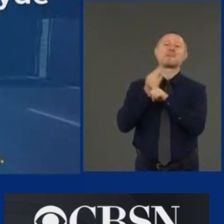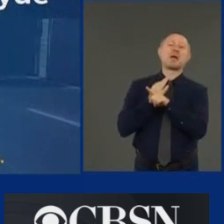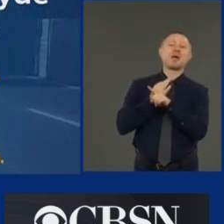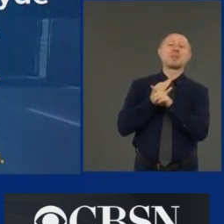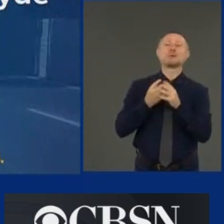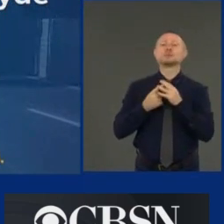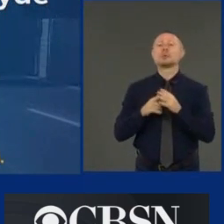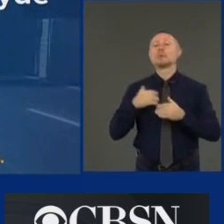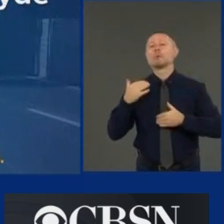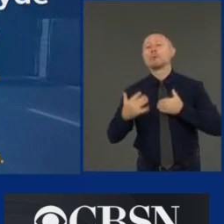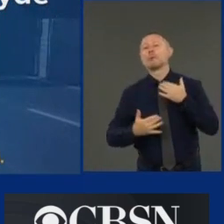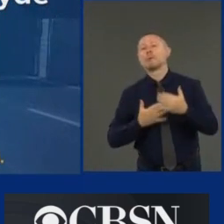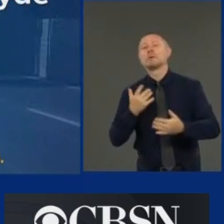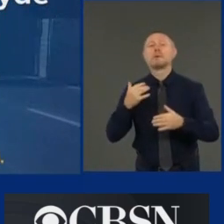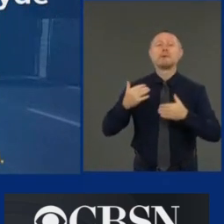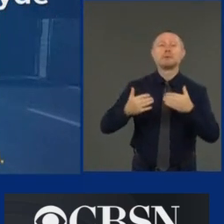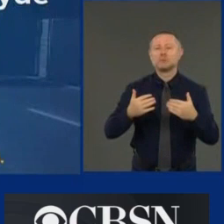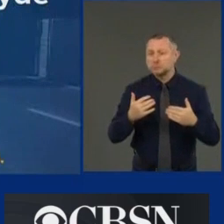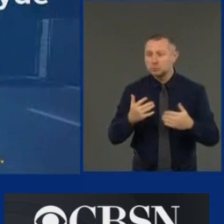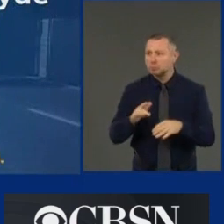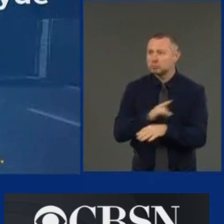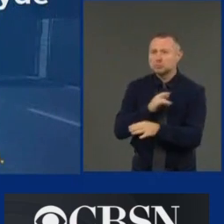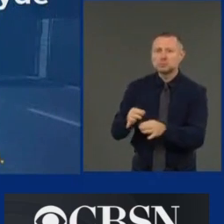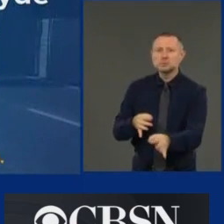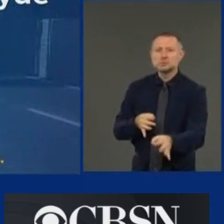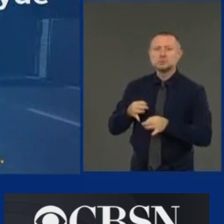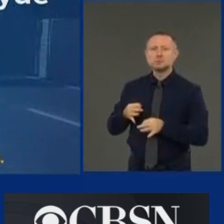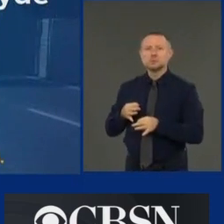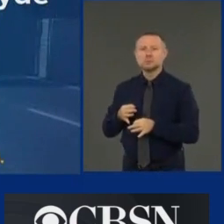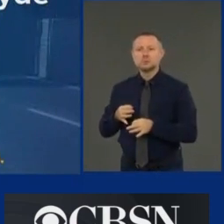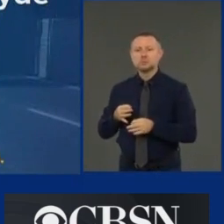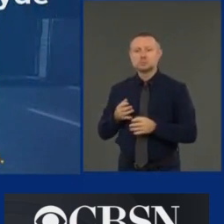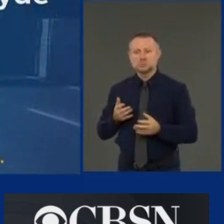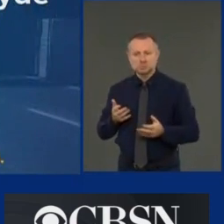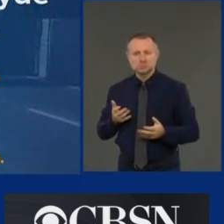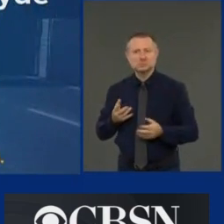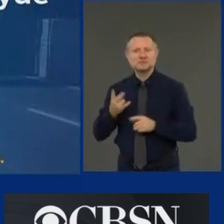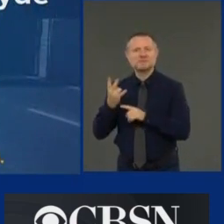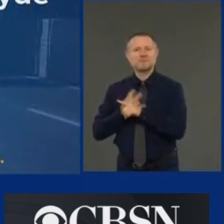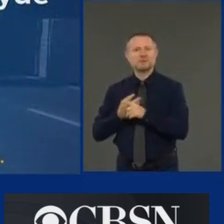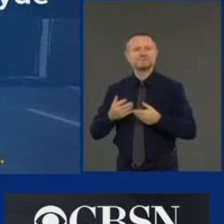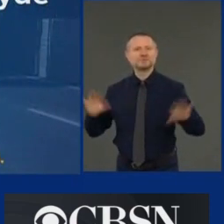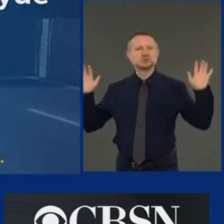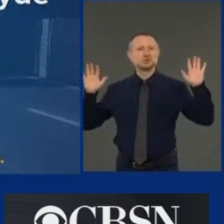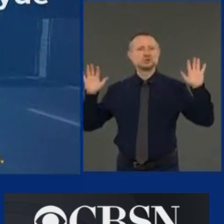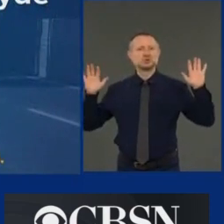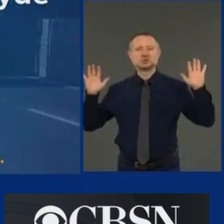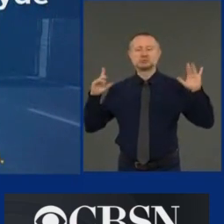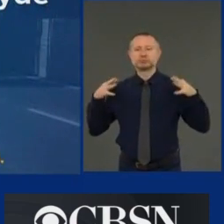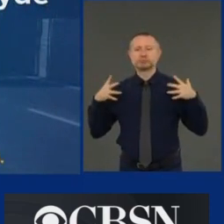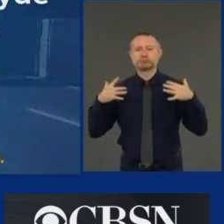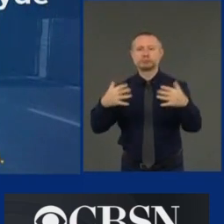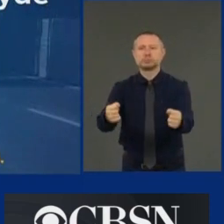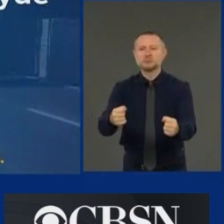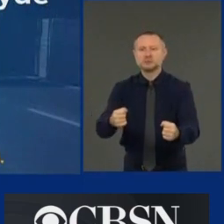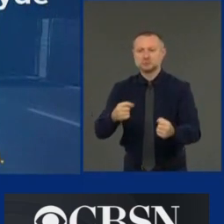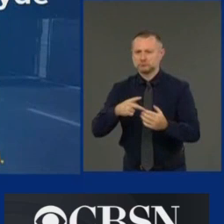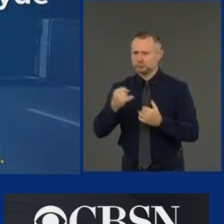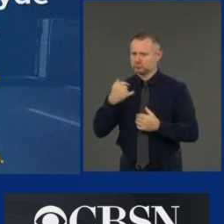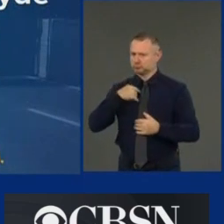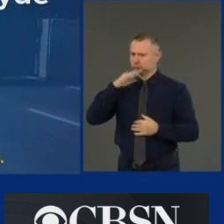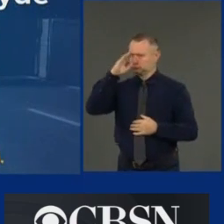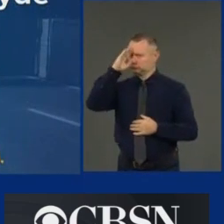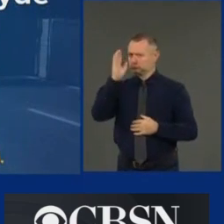to give birth. This is a project that I know from when I was just starting to